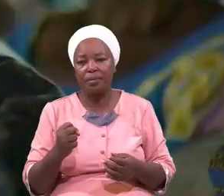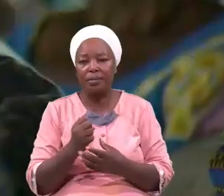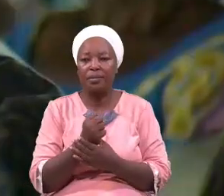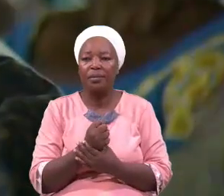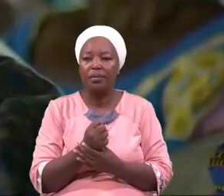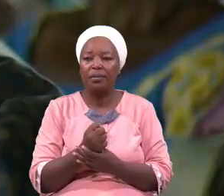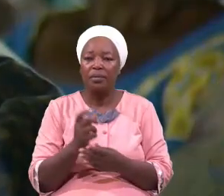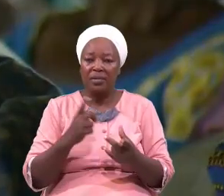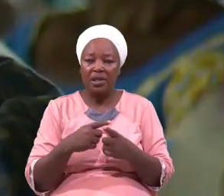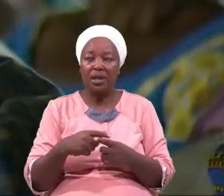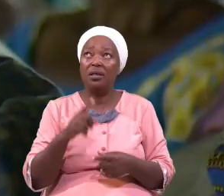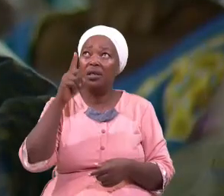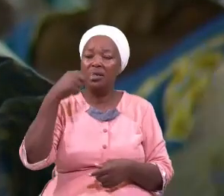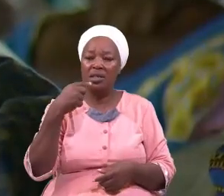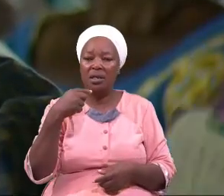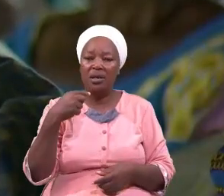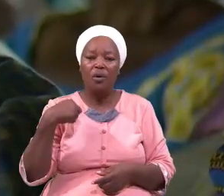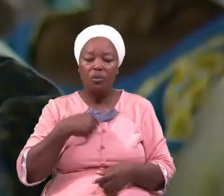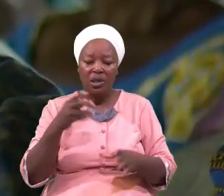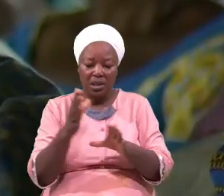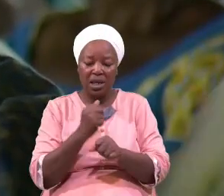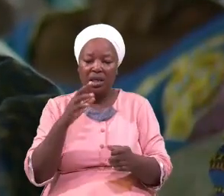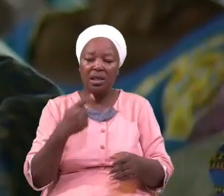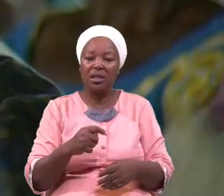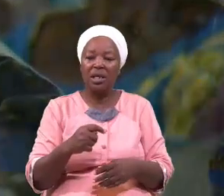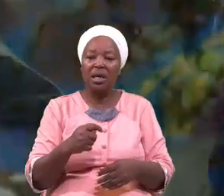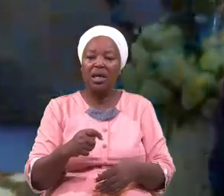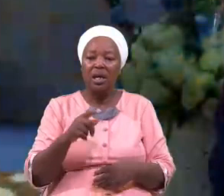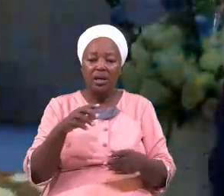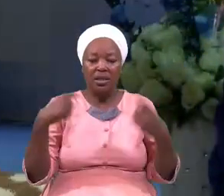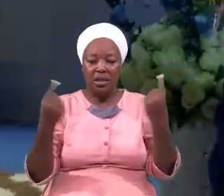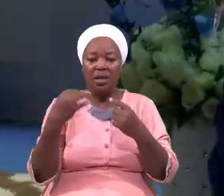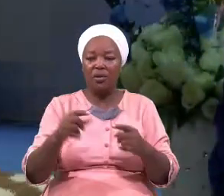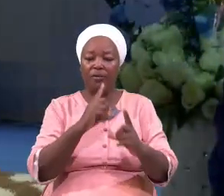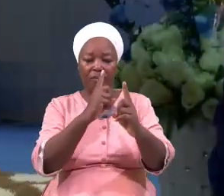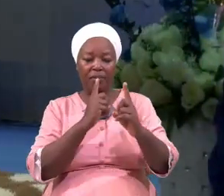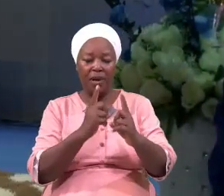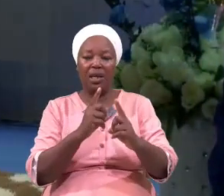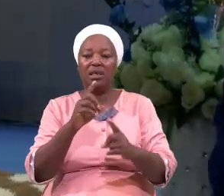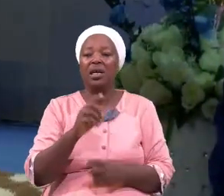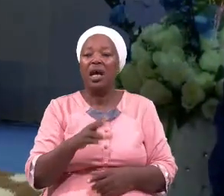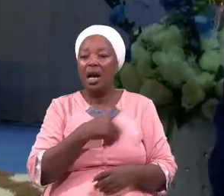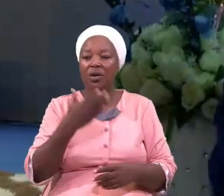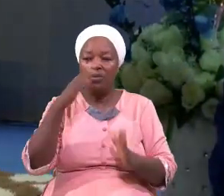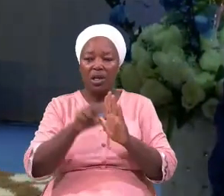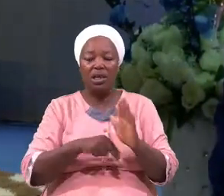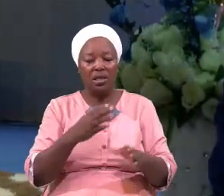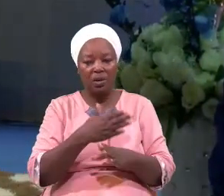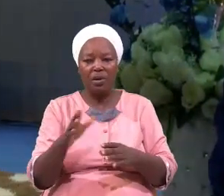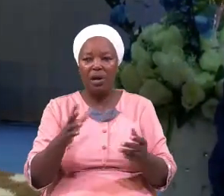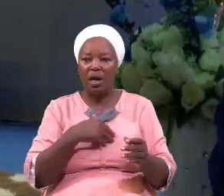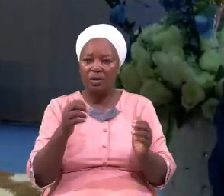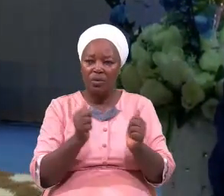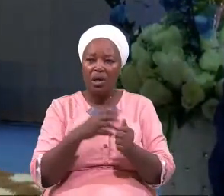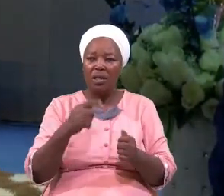It says we take the leaven of malice and wickedness away, but come now with the unleavened bread